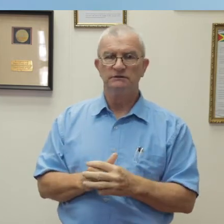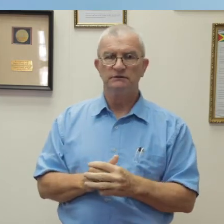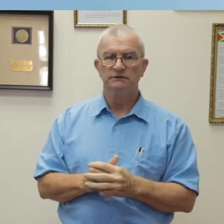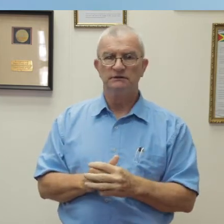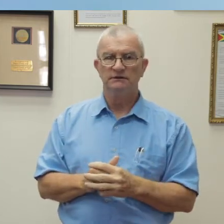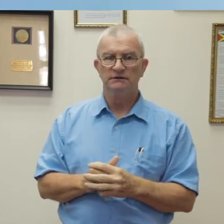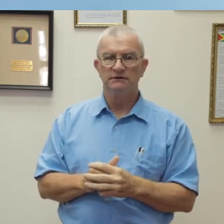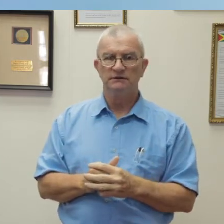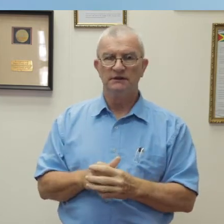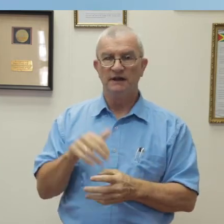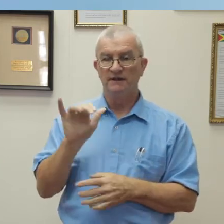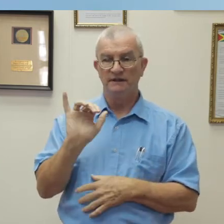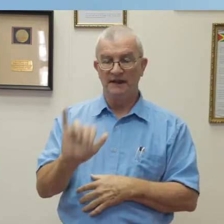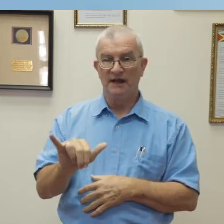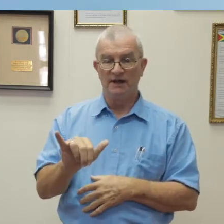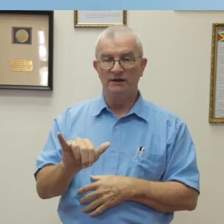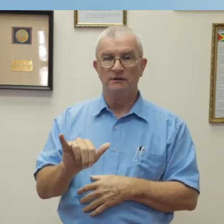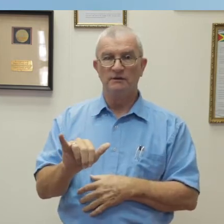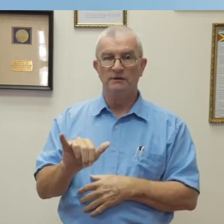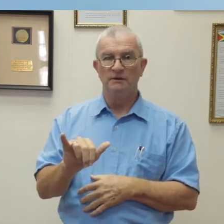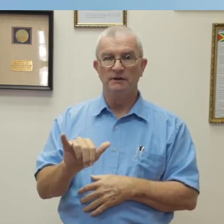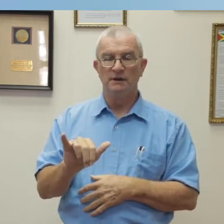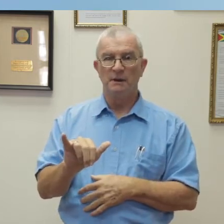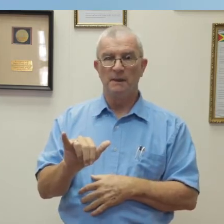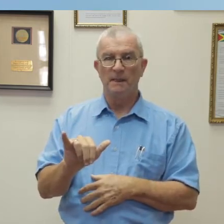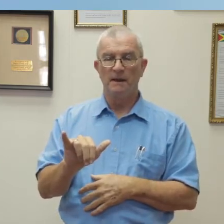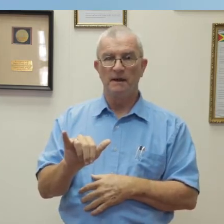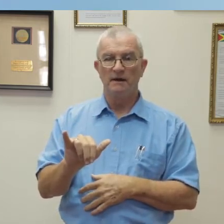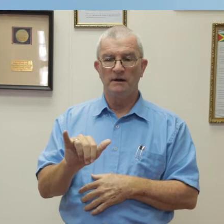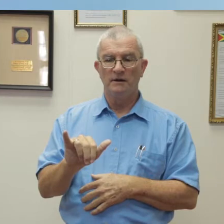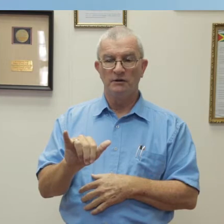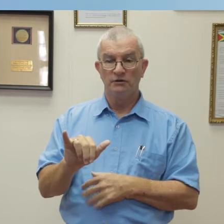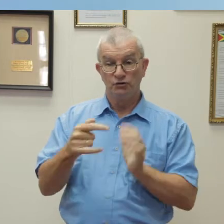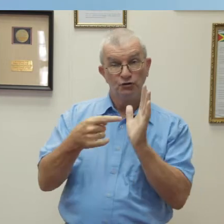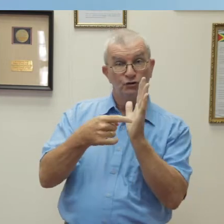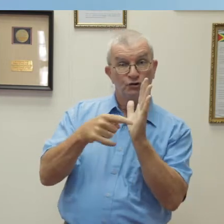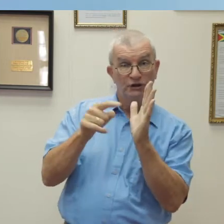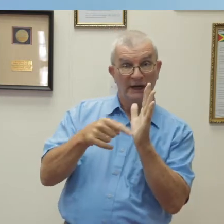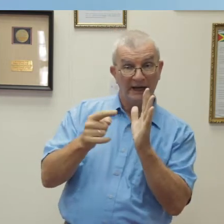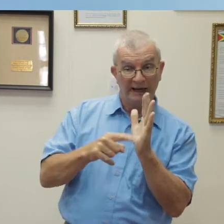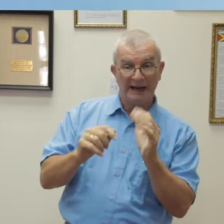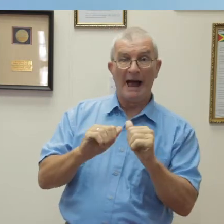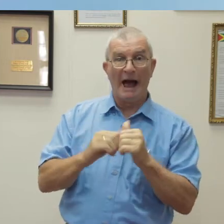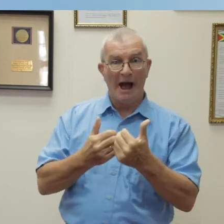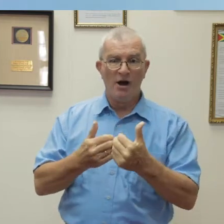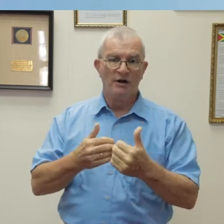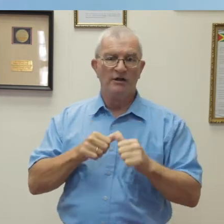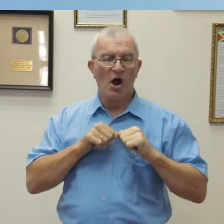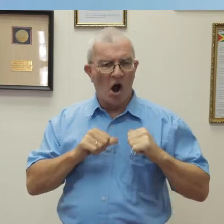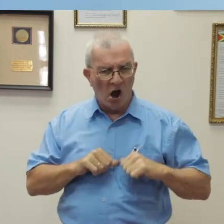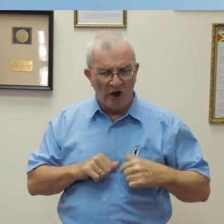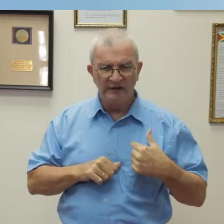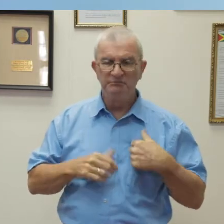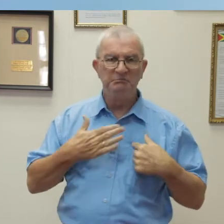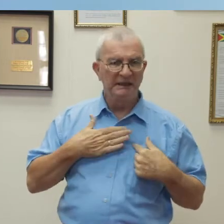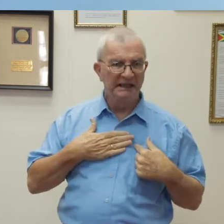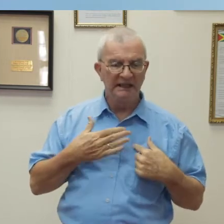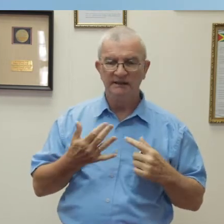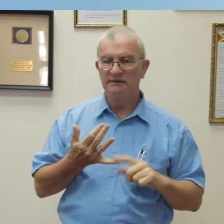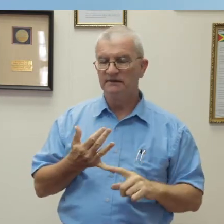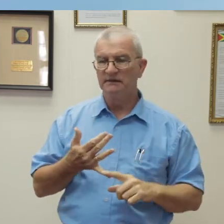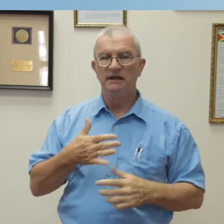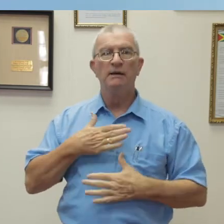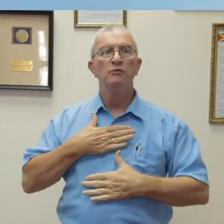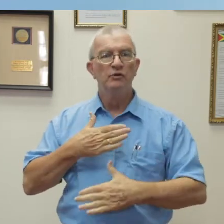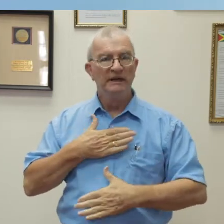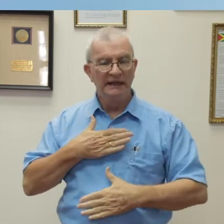that will monitor their different vital signs. These include the heart